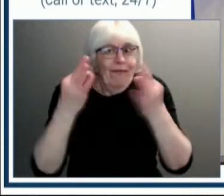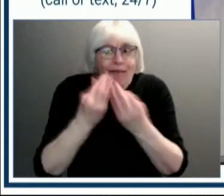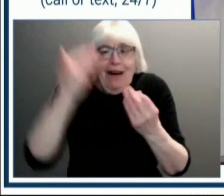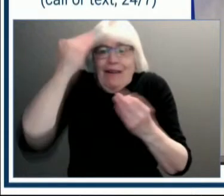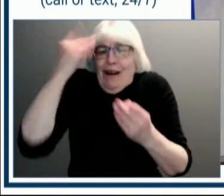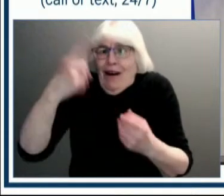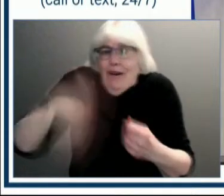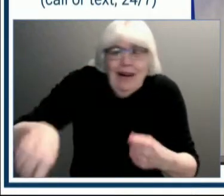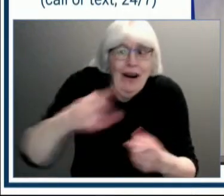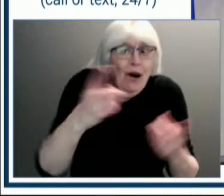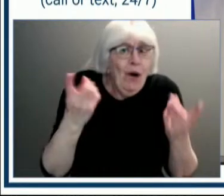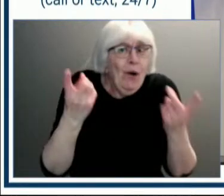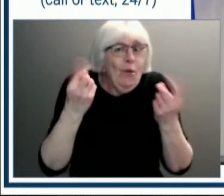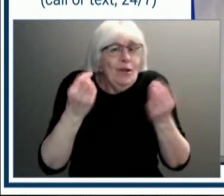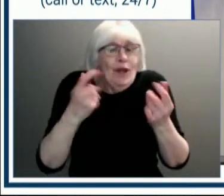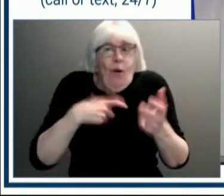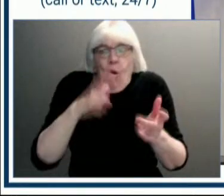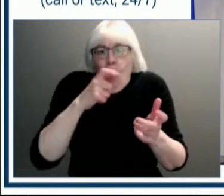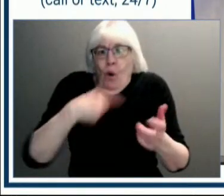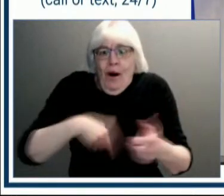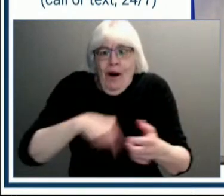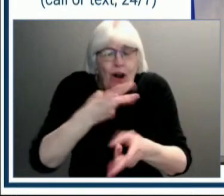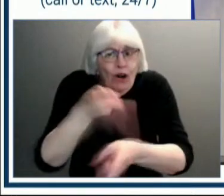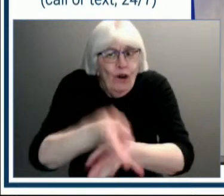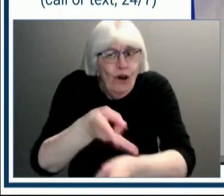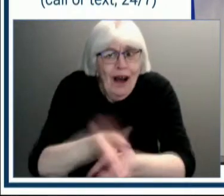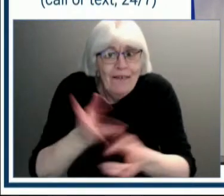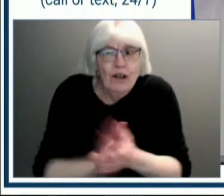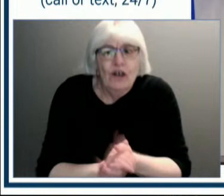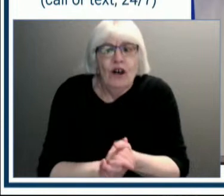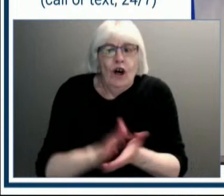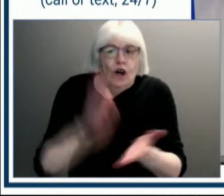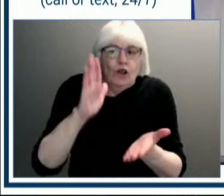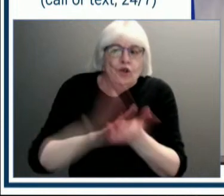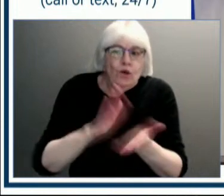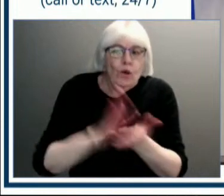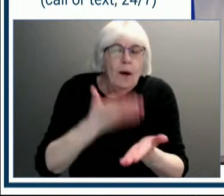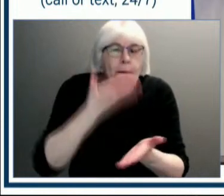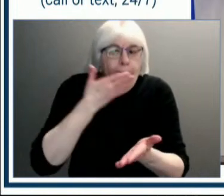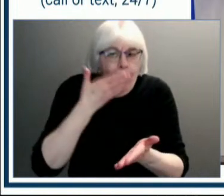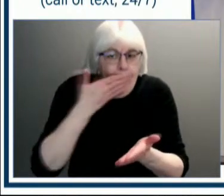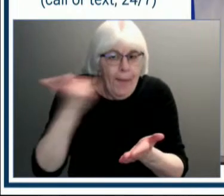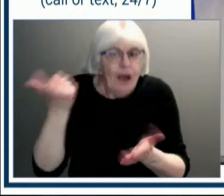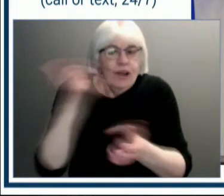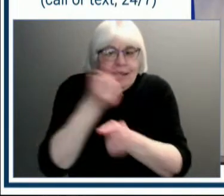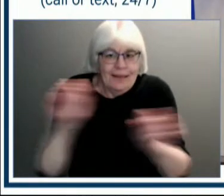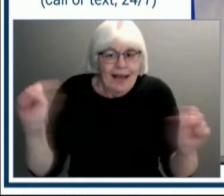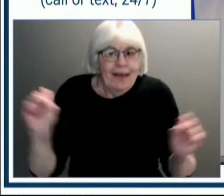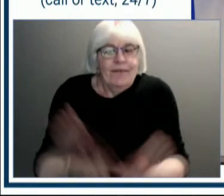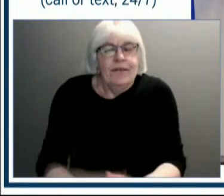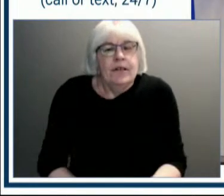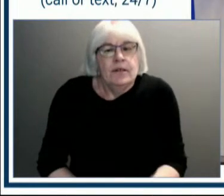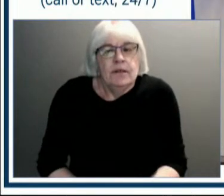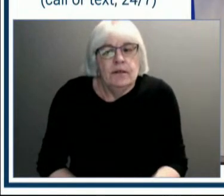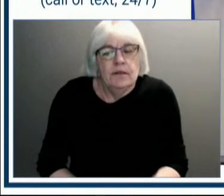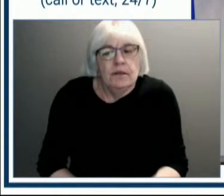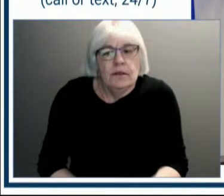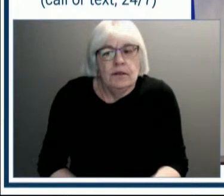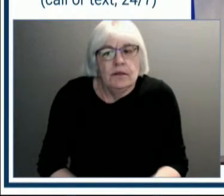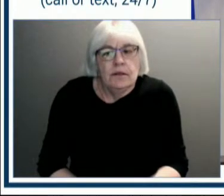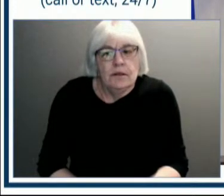remember that schools are as safe as their communities. Any steps that can be taken to protect